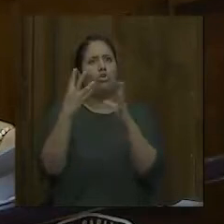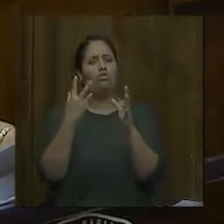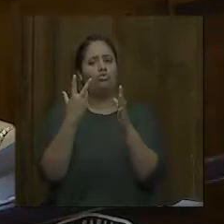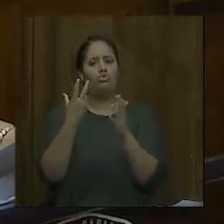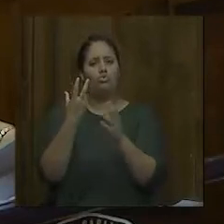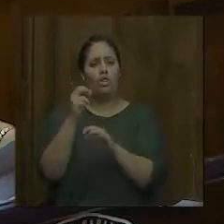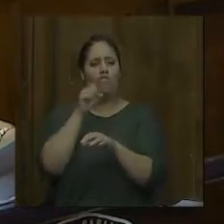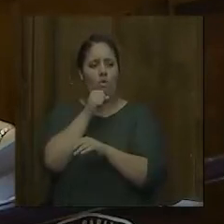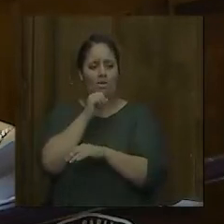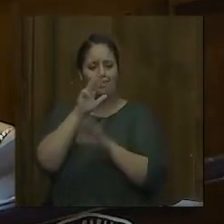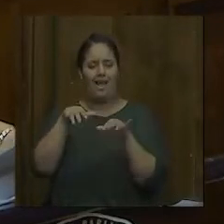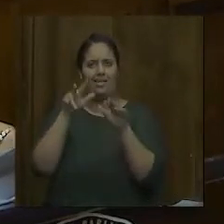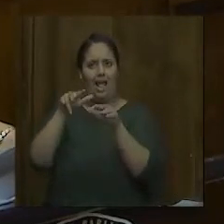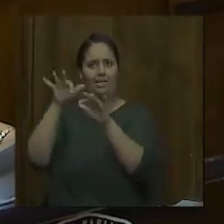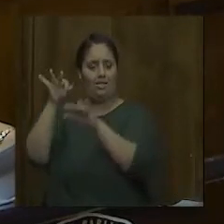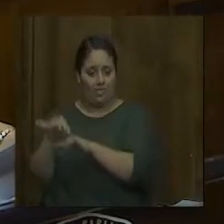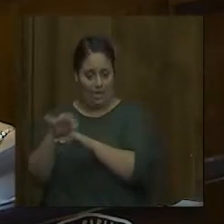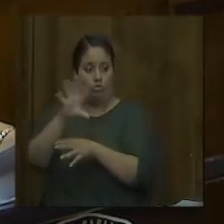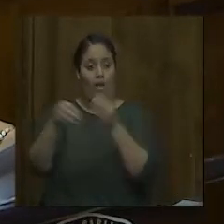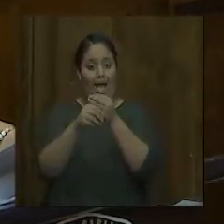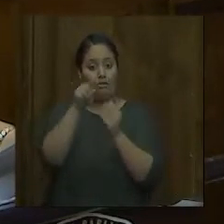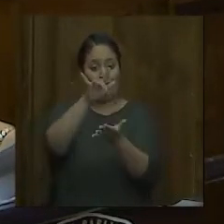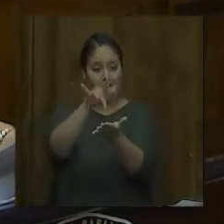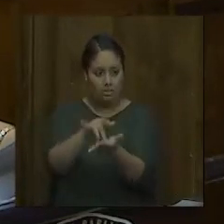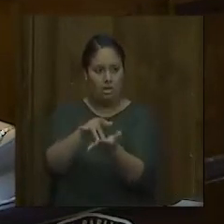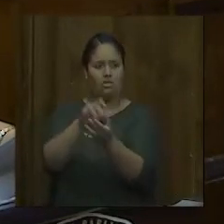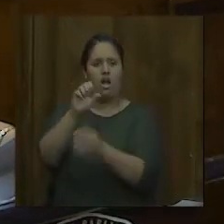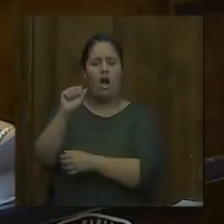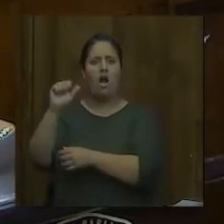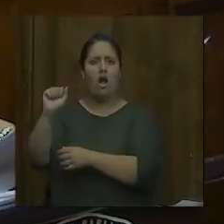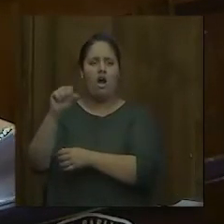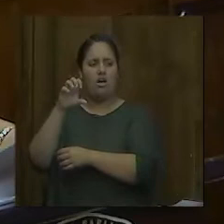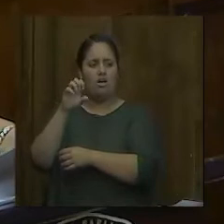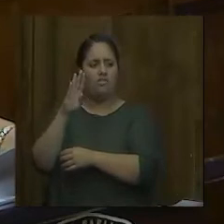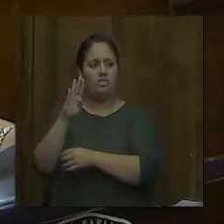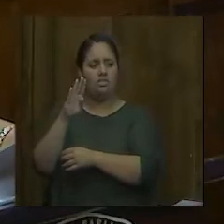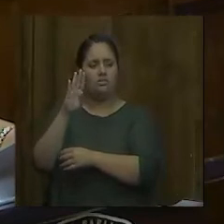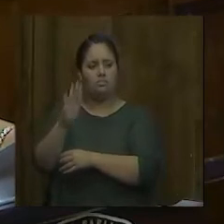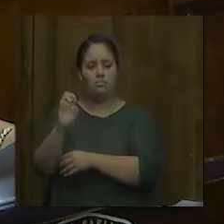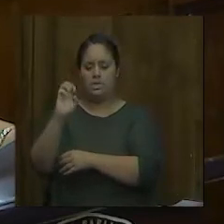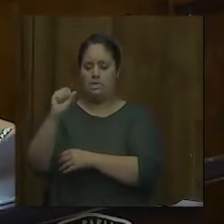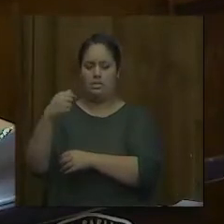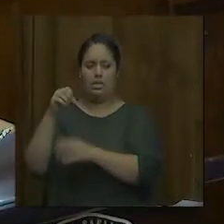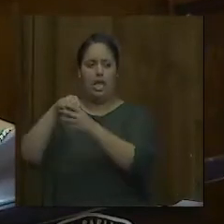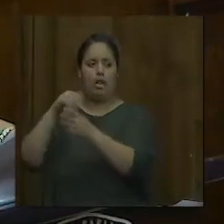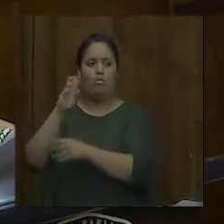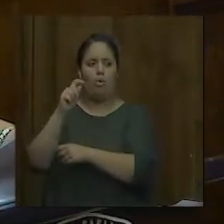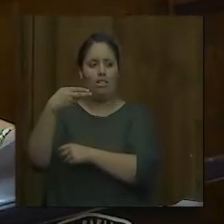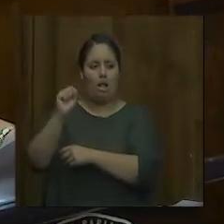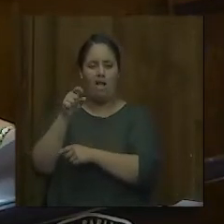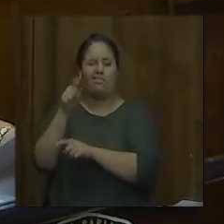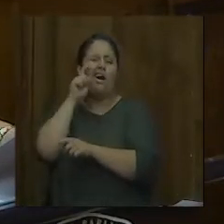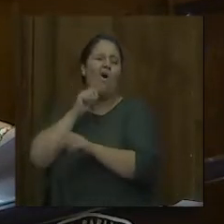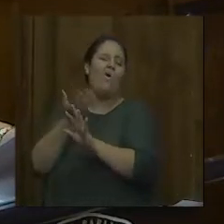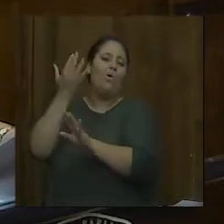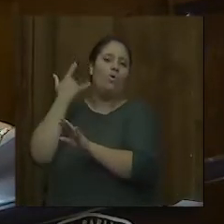1983. In addition, the Awal Masjid in Bo-Kaap, Cape Town, has been declared a provincial heritage site as the oldest